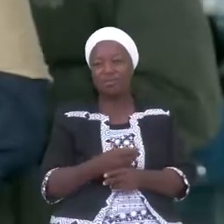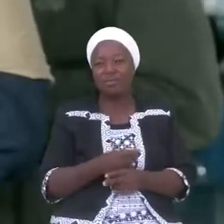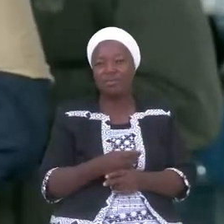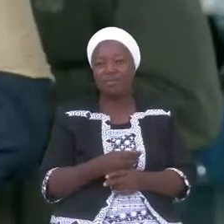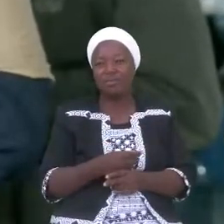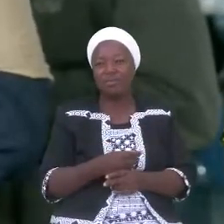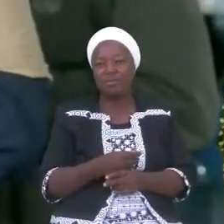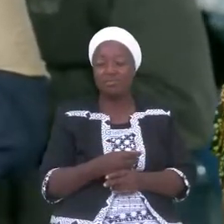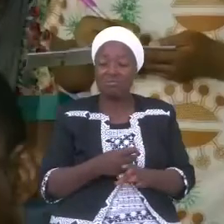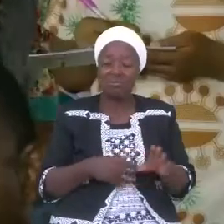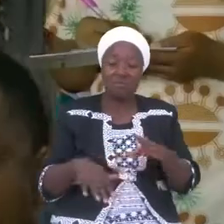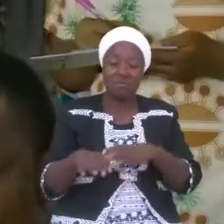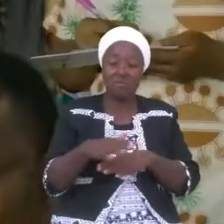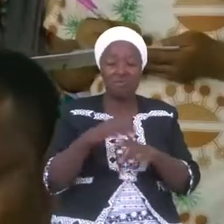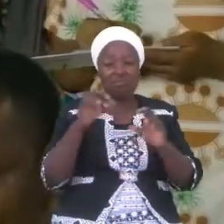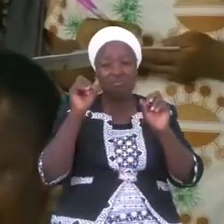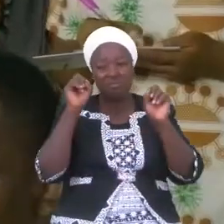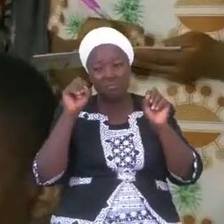over television